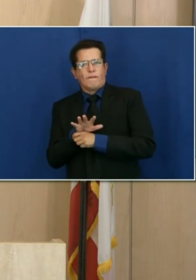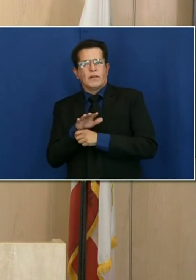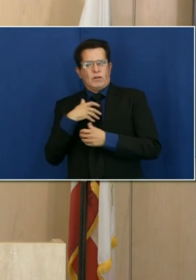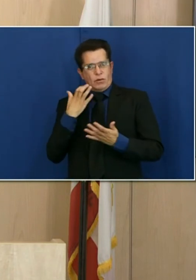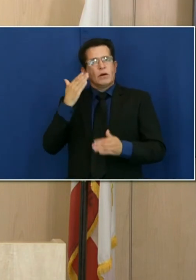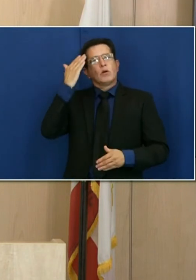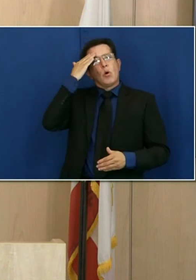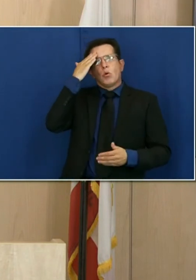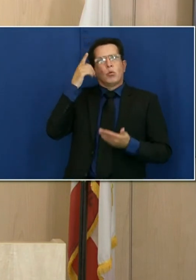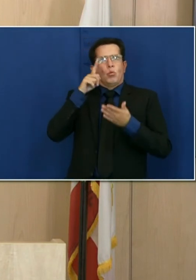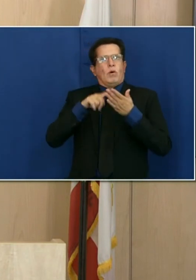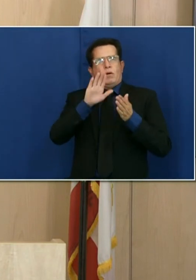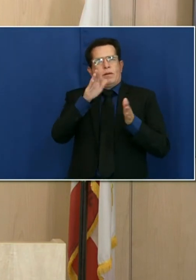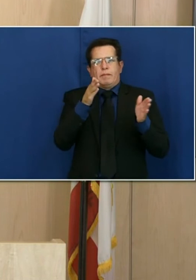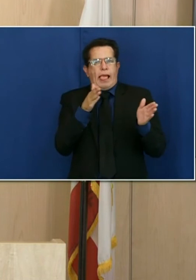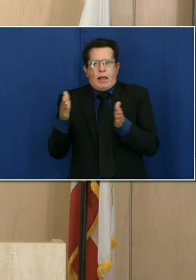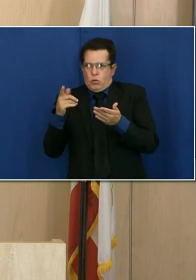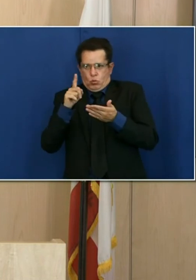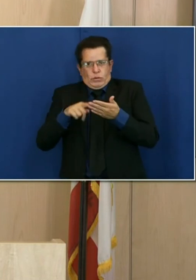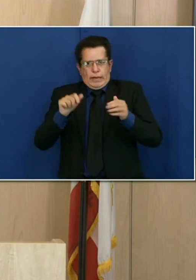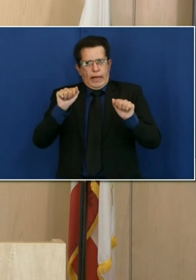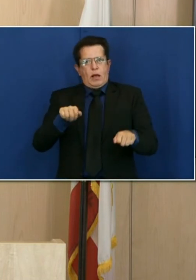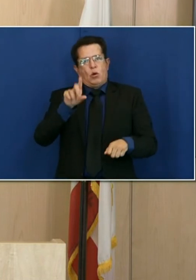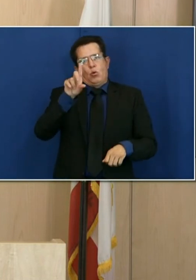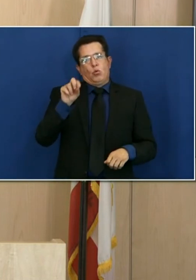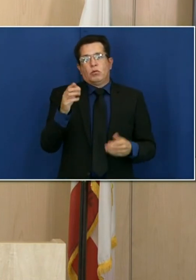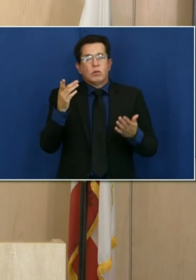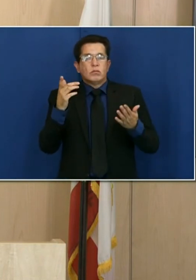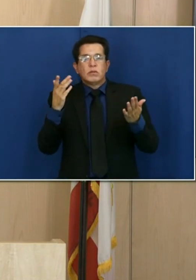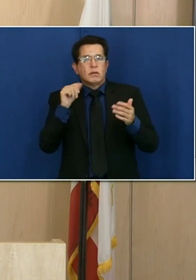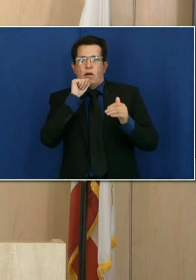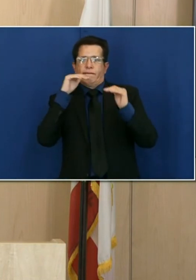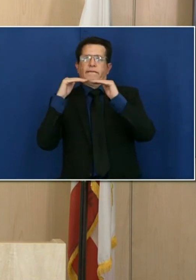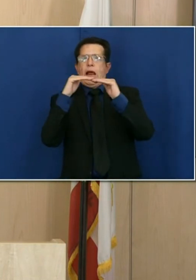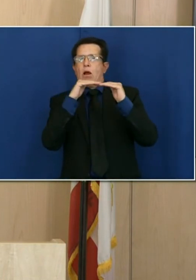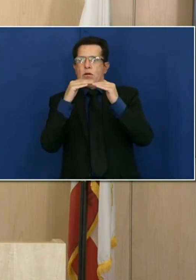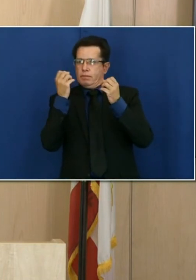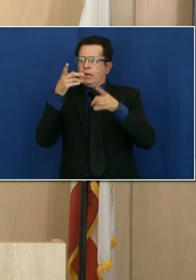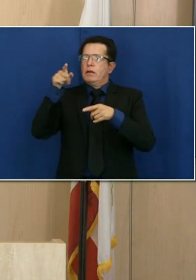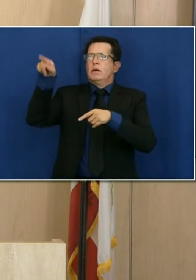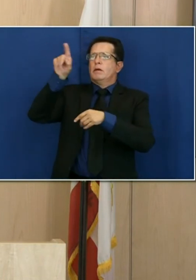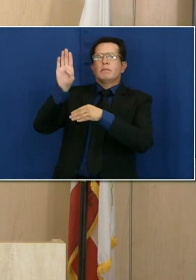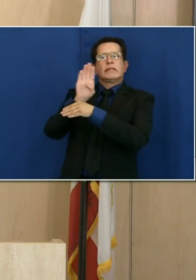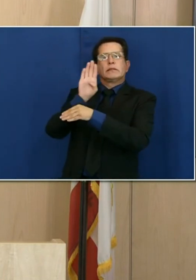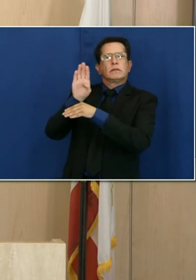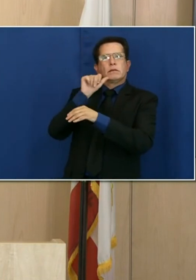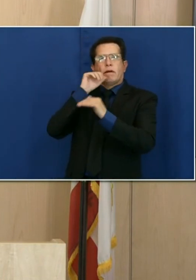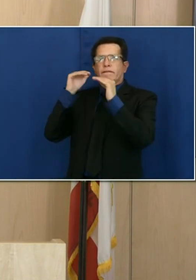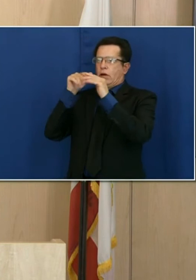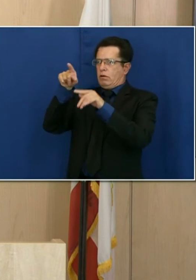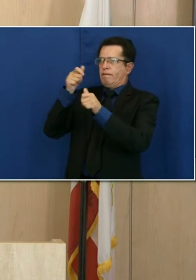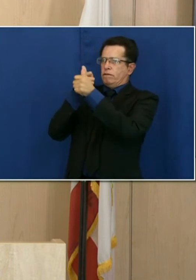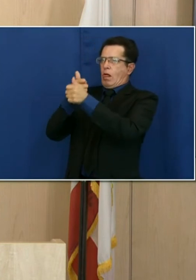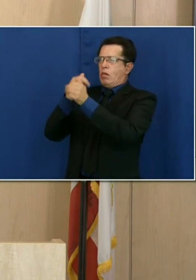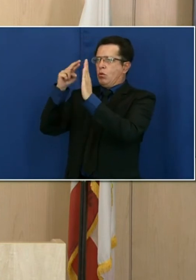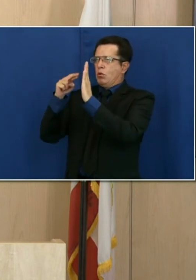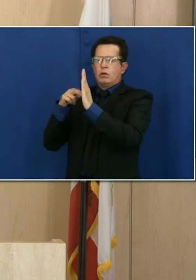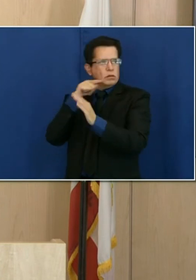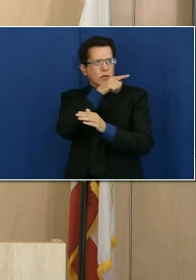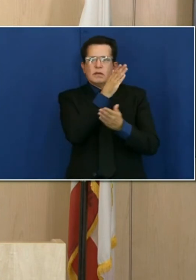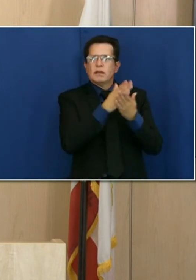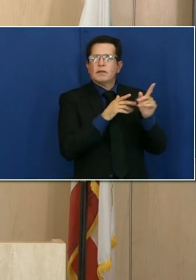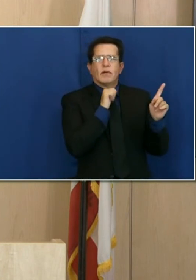to know what more can be done to, how is it fair to the many businesses out there that are following the rules, the many churches